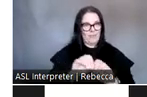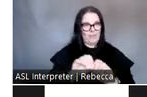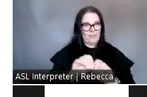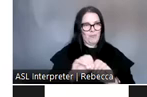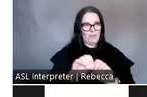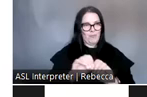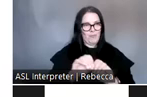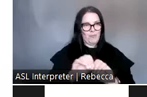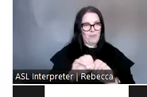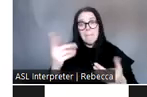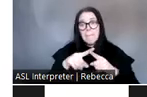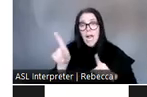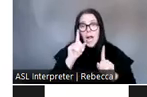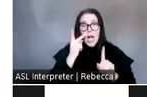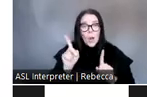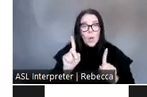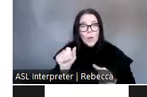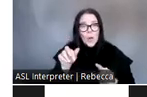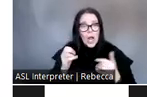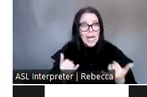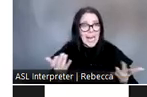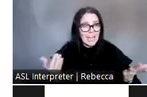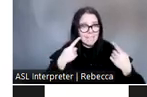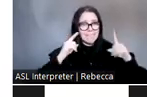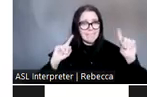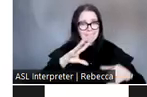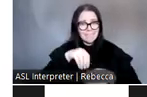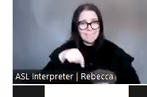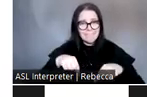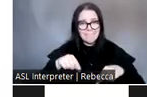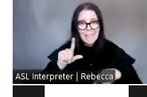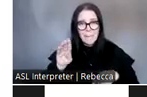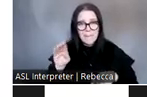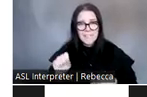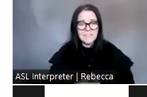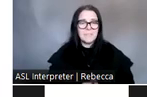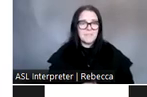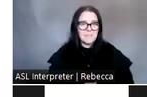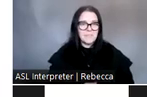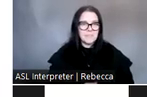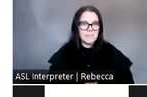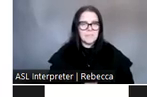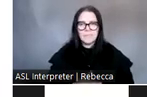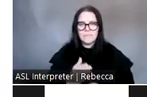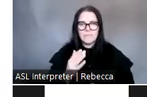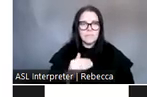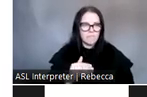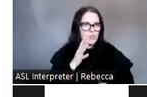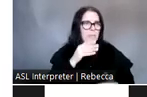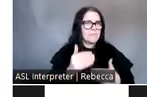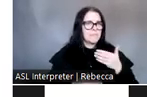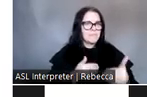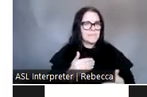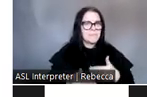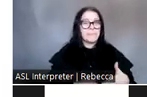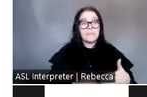But look where you are now. There you go. Okay, let's move along here. Our